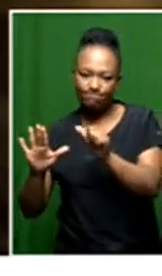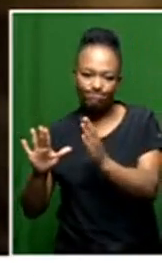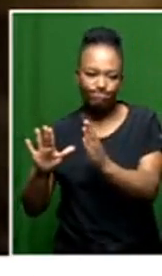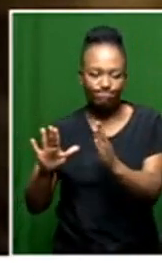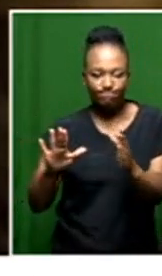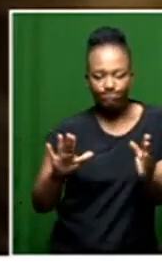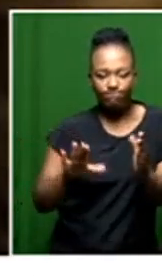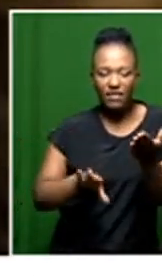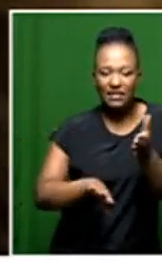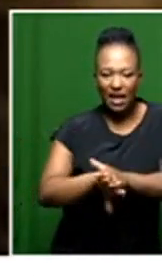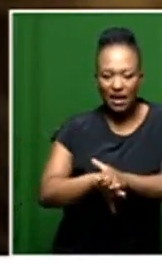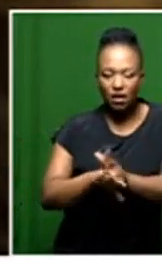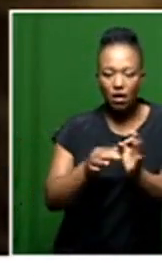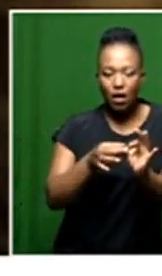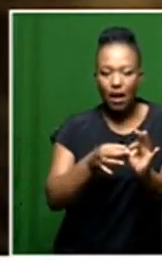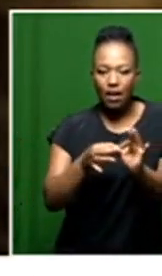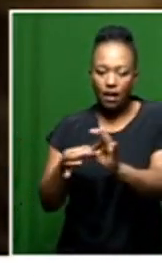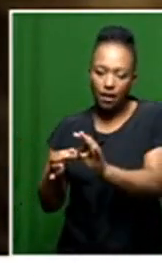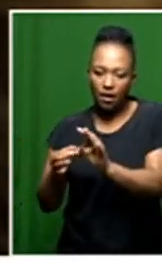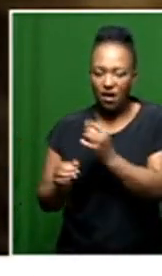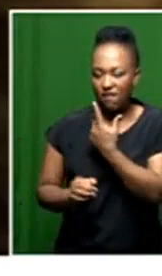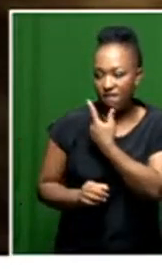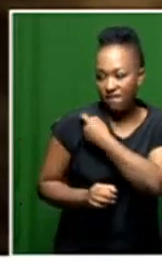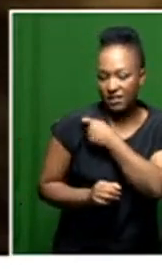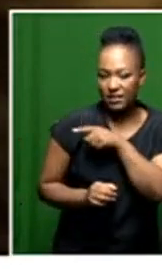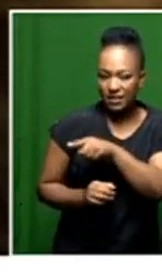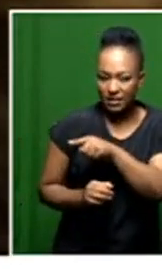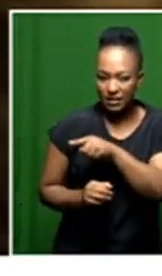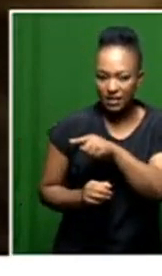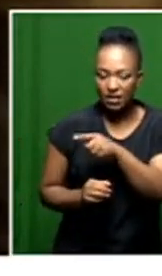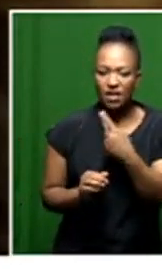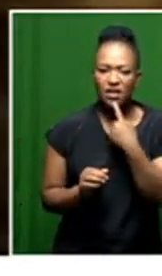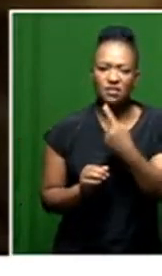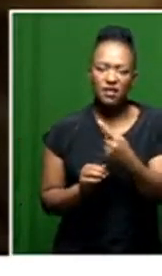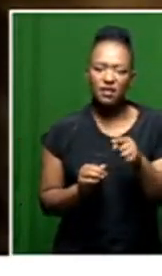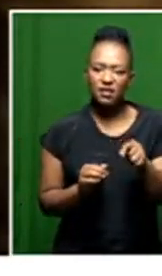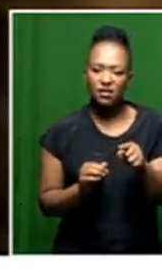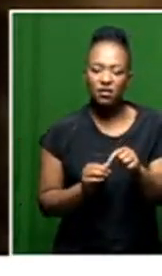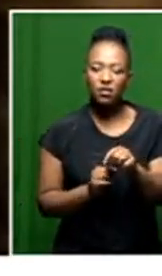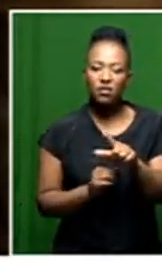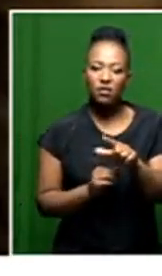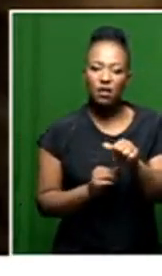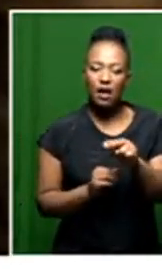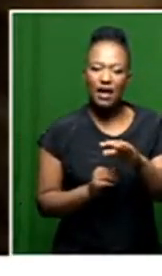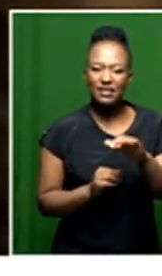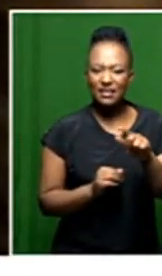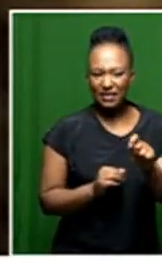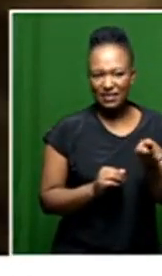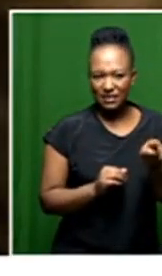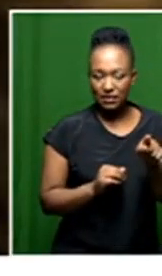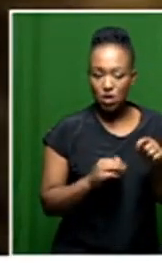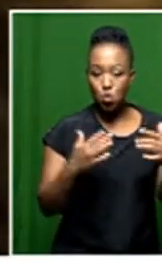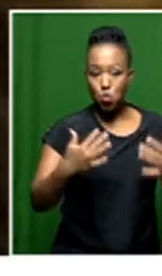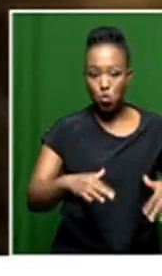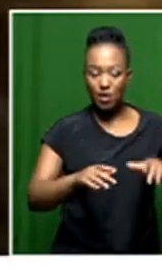the deaths that were linked somewhere down to the vaccine. And clearly, as per the Lancet, which is very, very